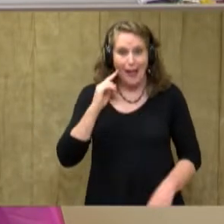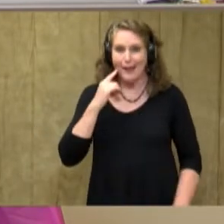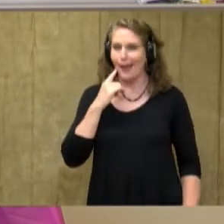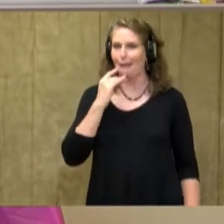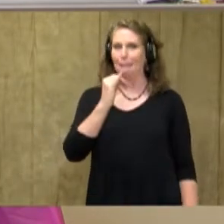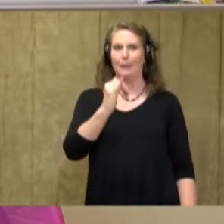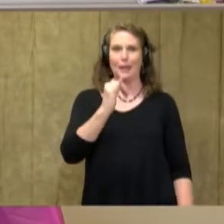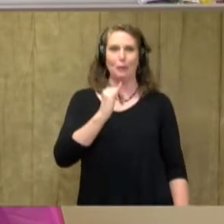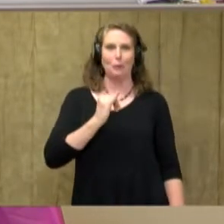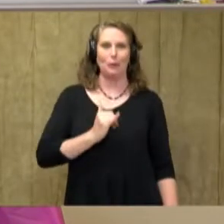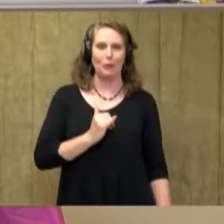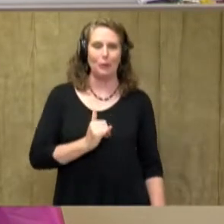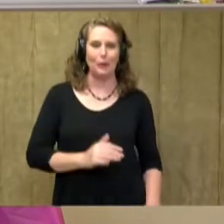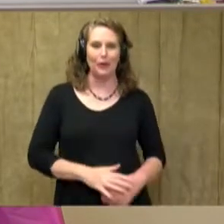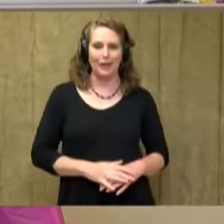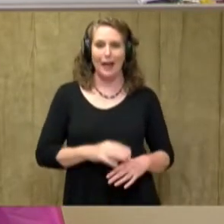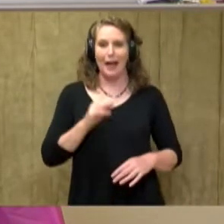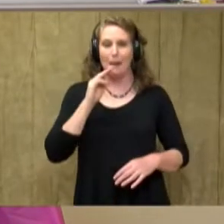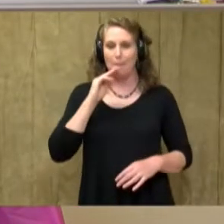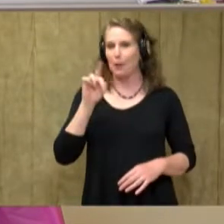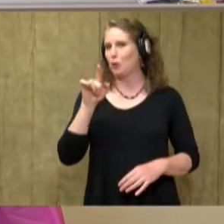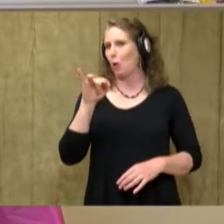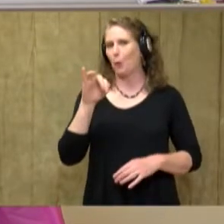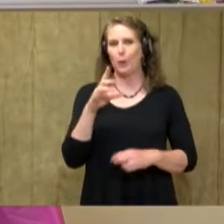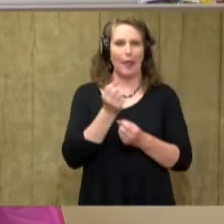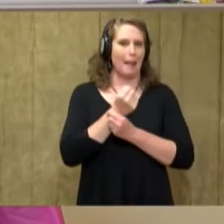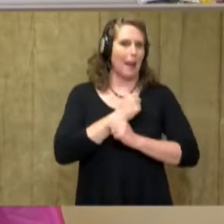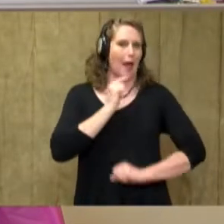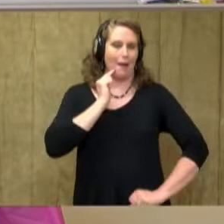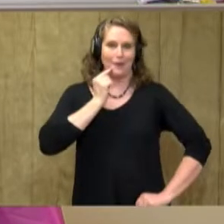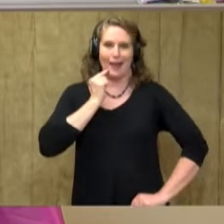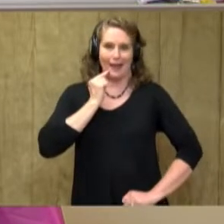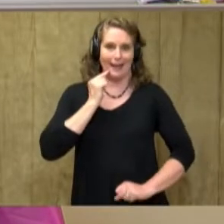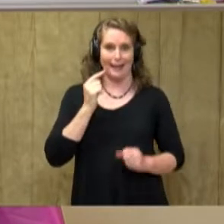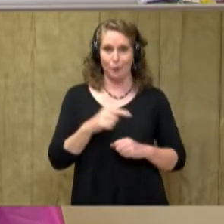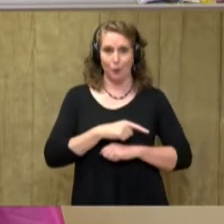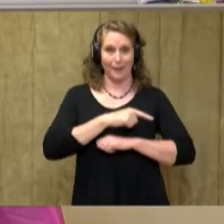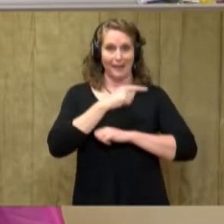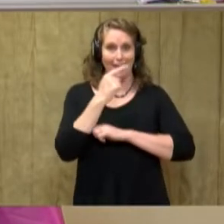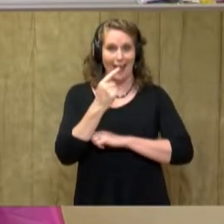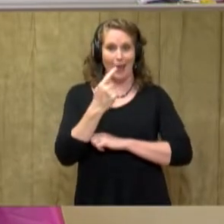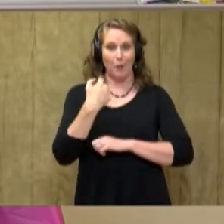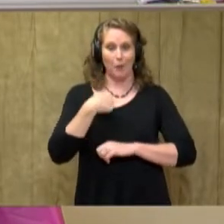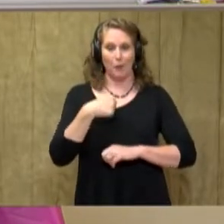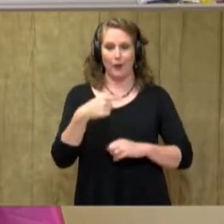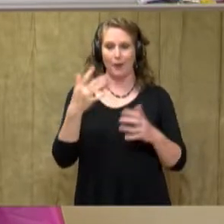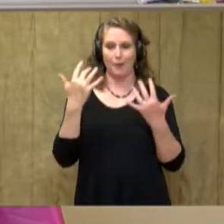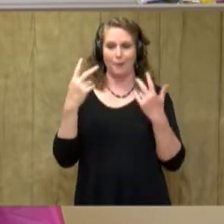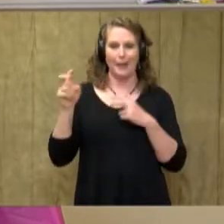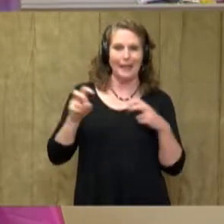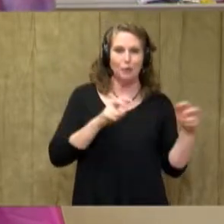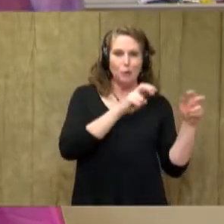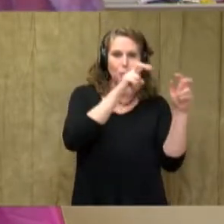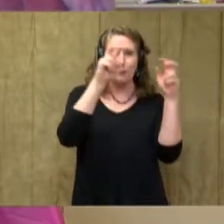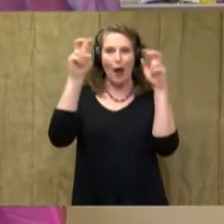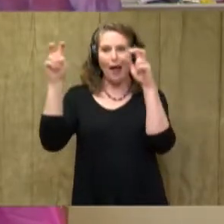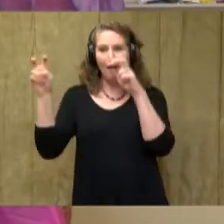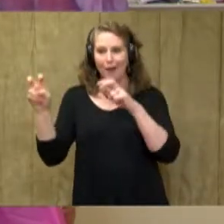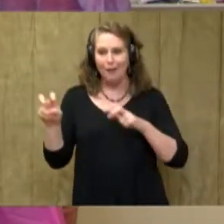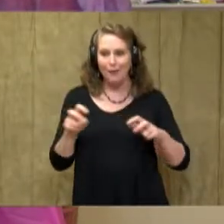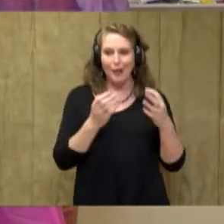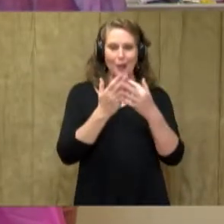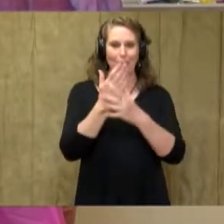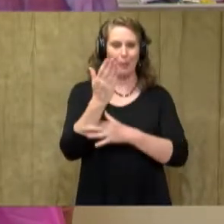too. All right, Miss Nolan absolutely loves candy. So today we are going to be traveling